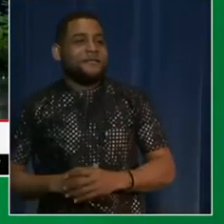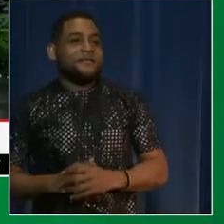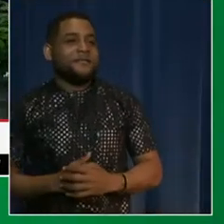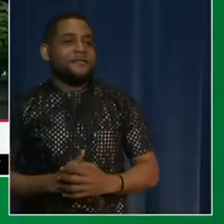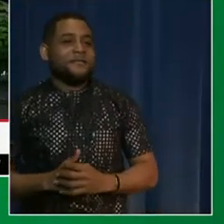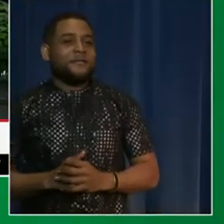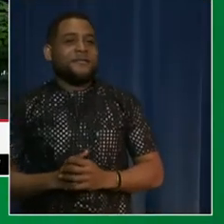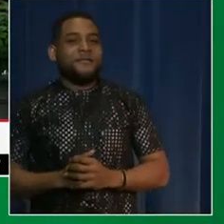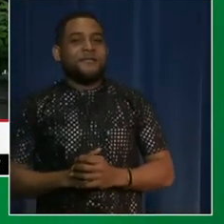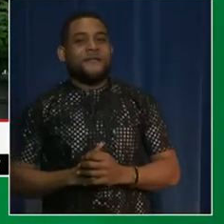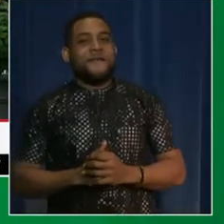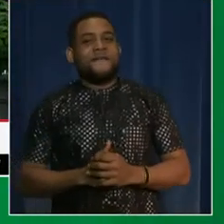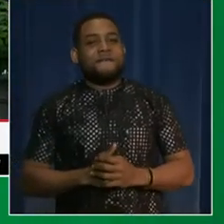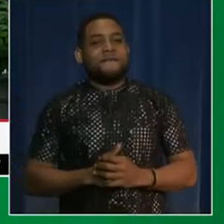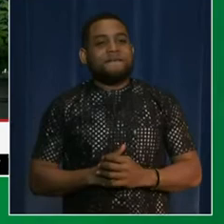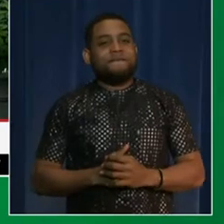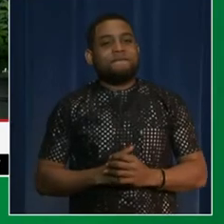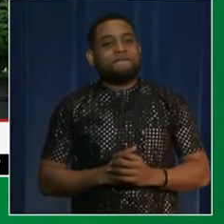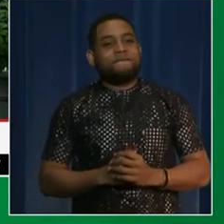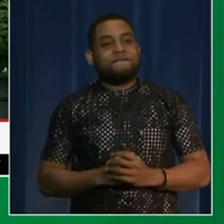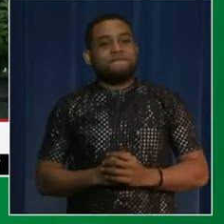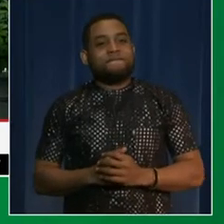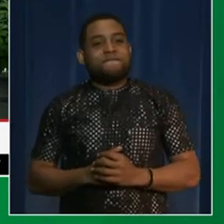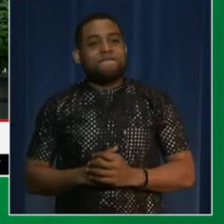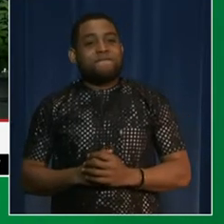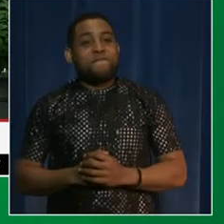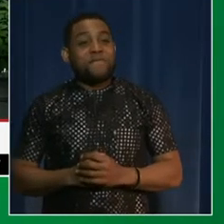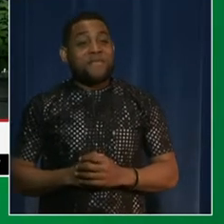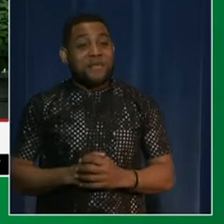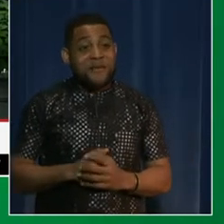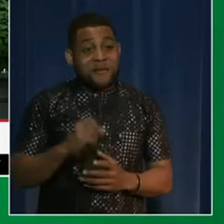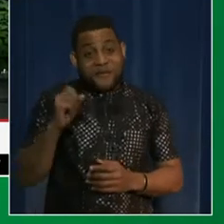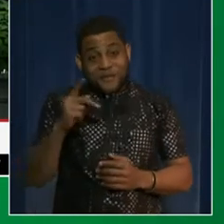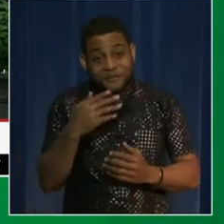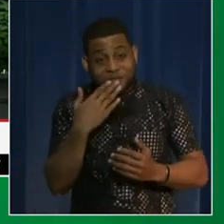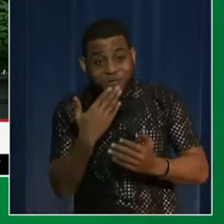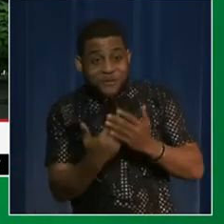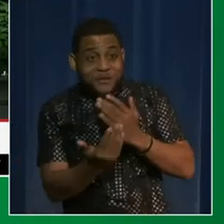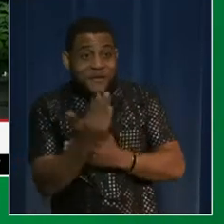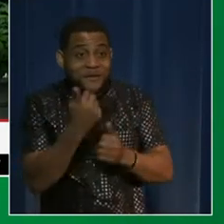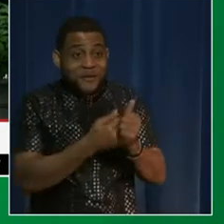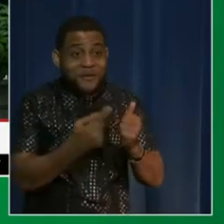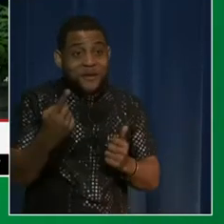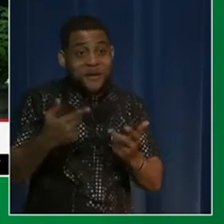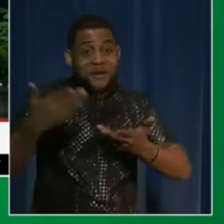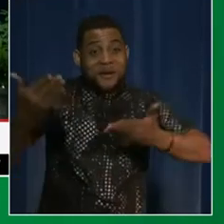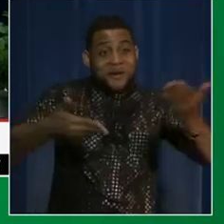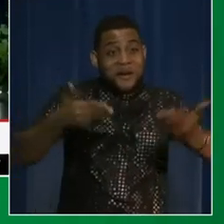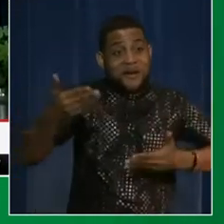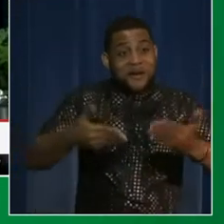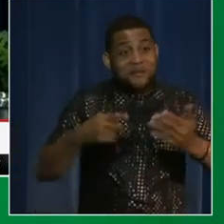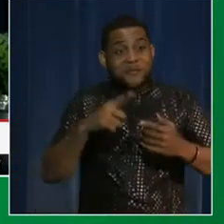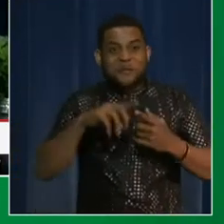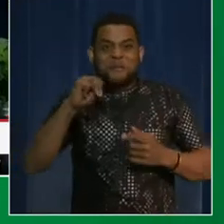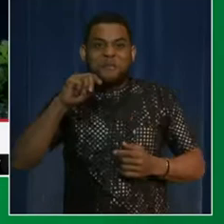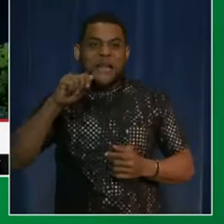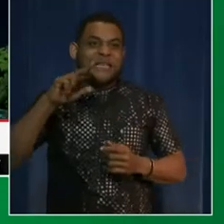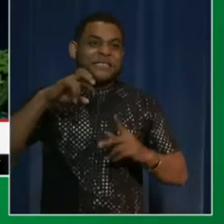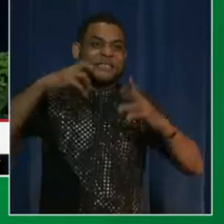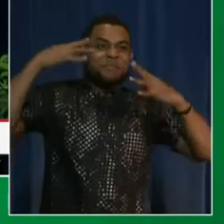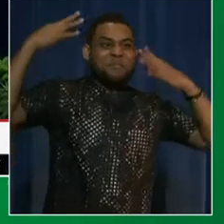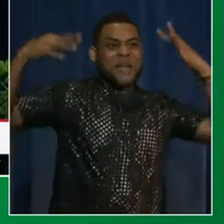Thank you. Well, good morning, everybody. Welcome to March Madness.